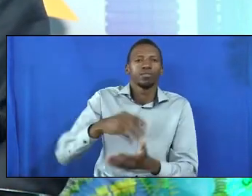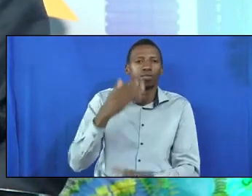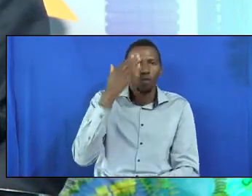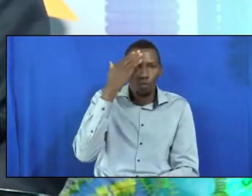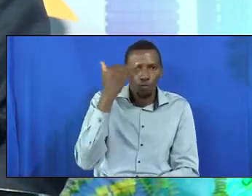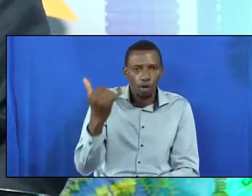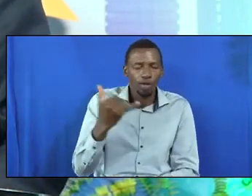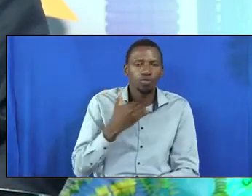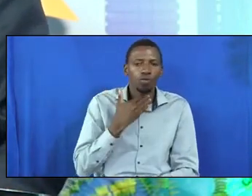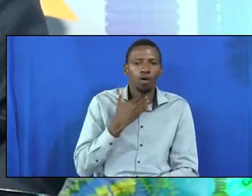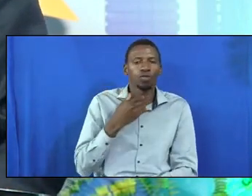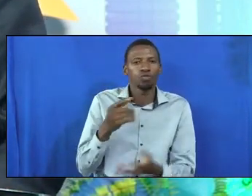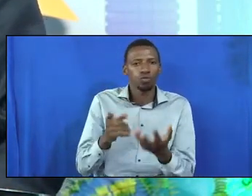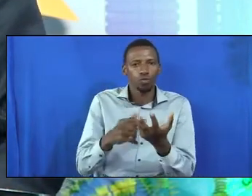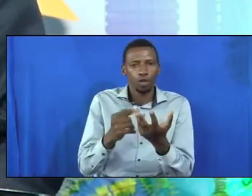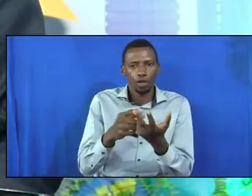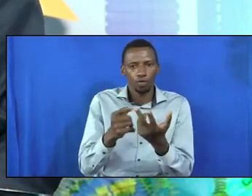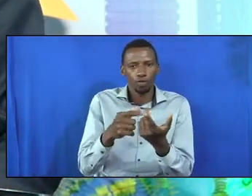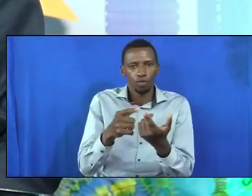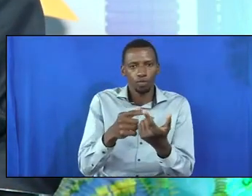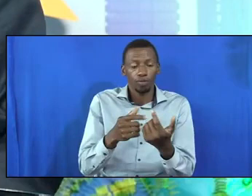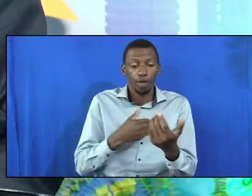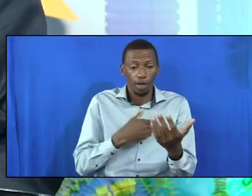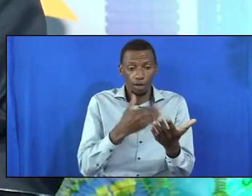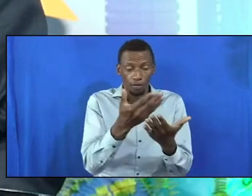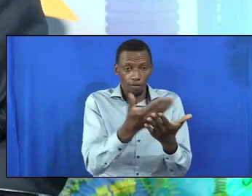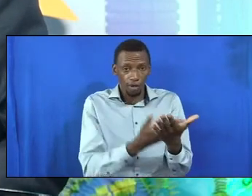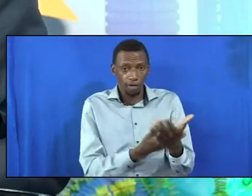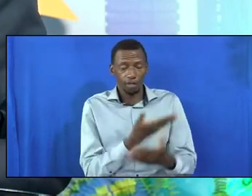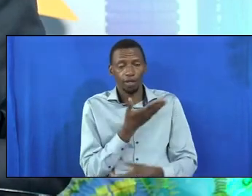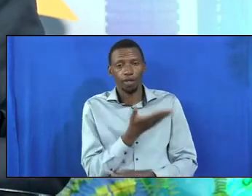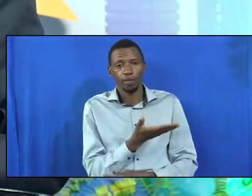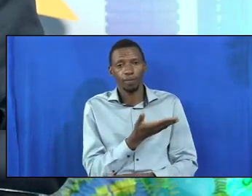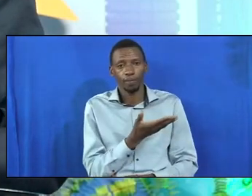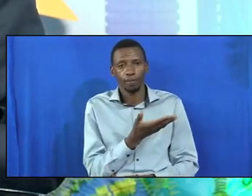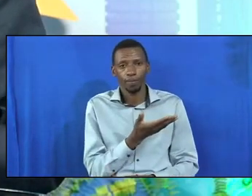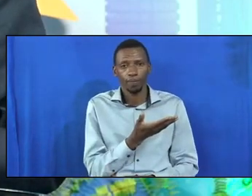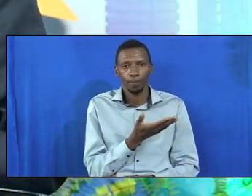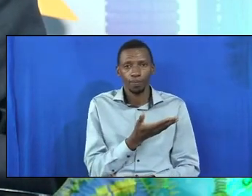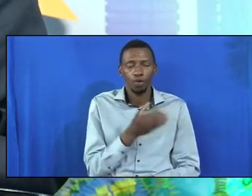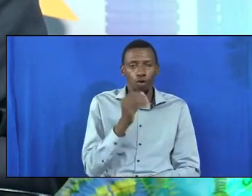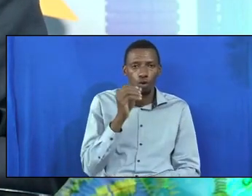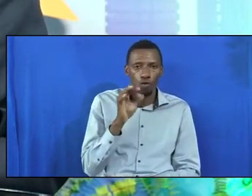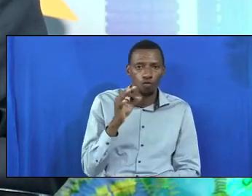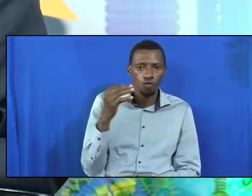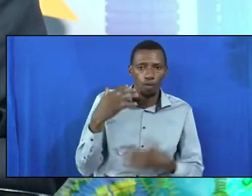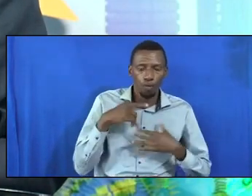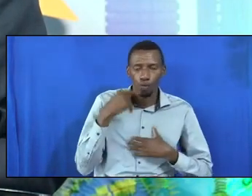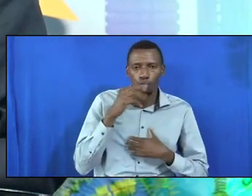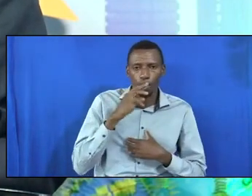I already have a list here of evangelists. Okay.